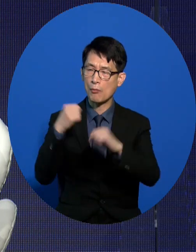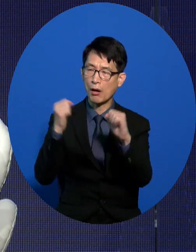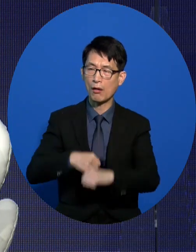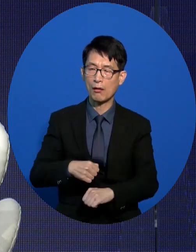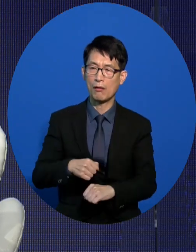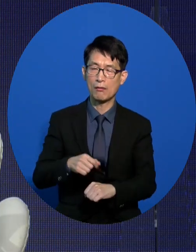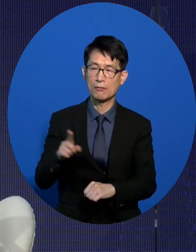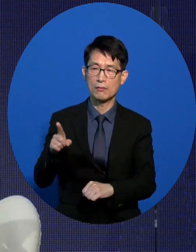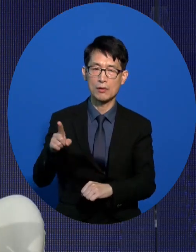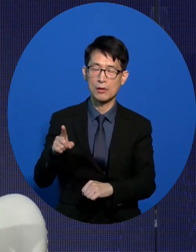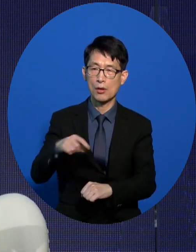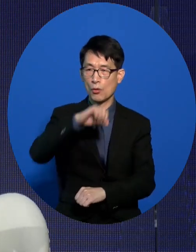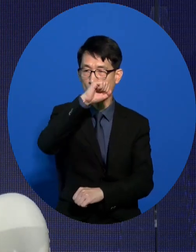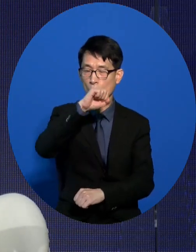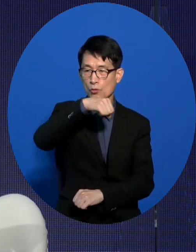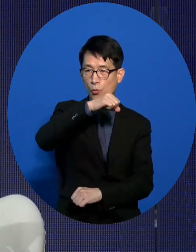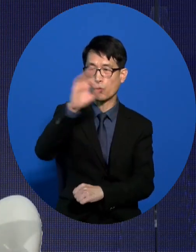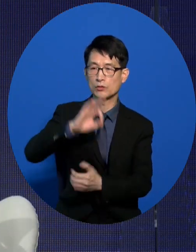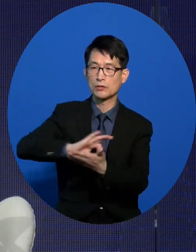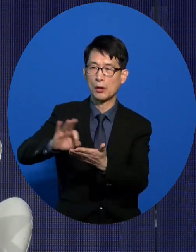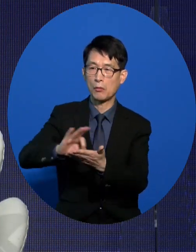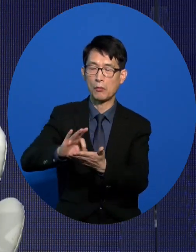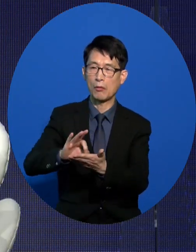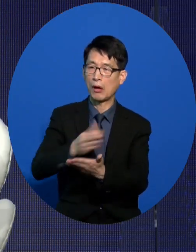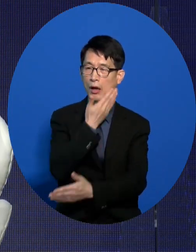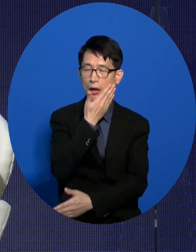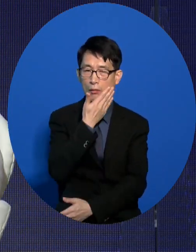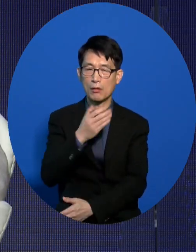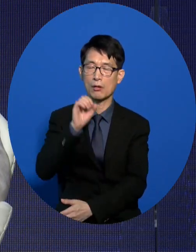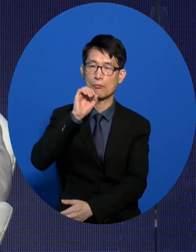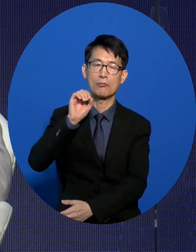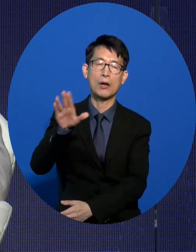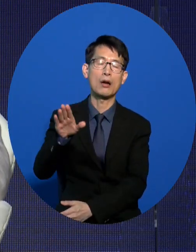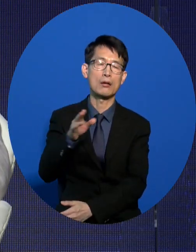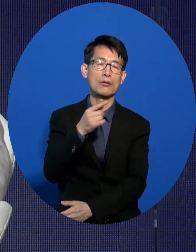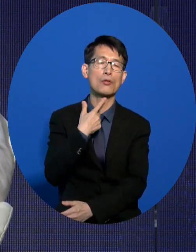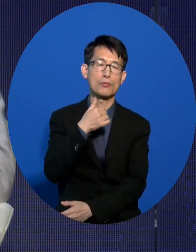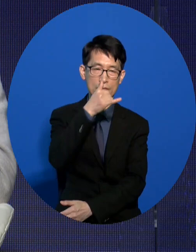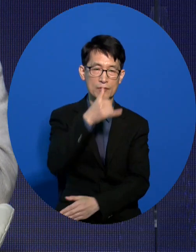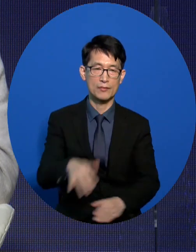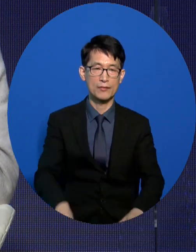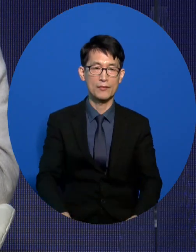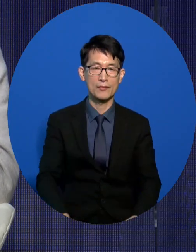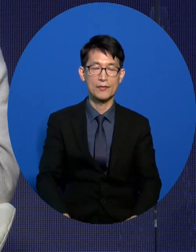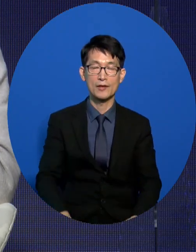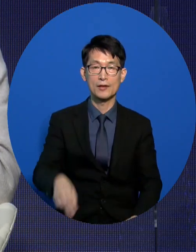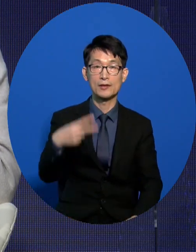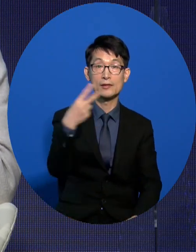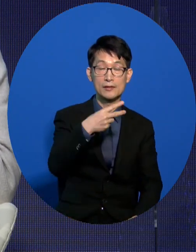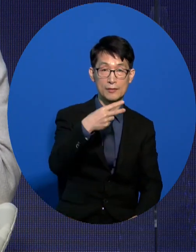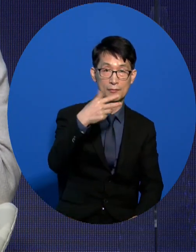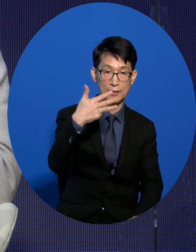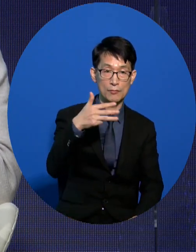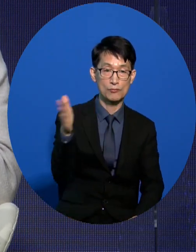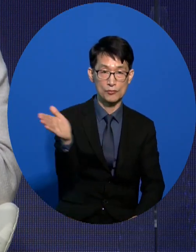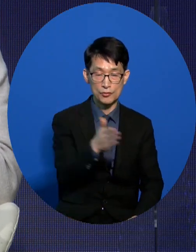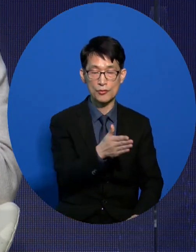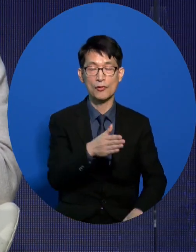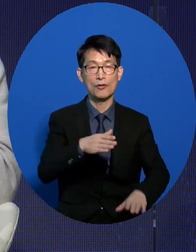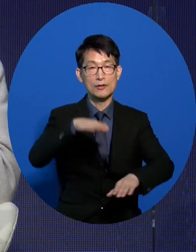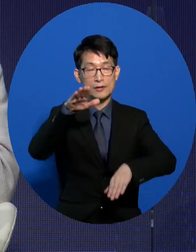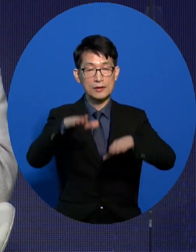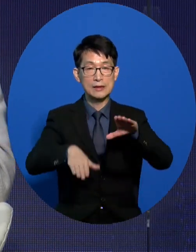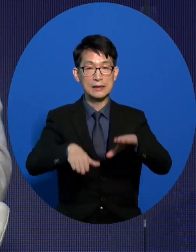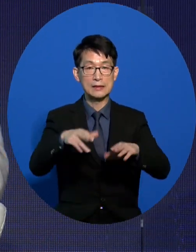people thought that it's just you just have to speak very loud and you have to just show your mouth to those with a